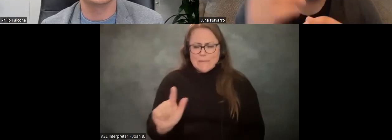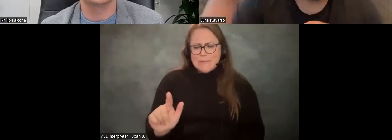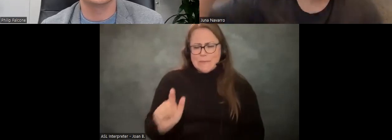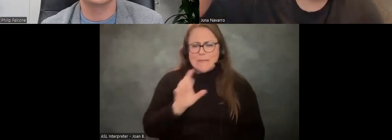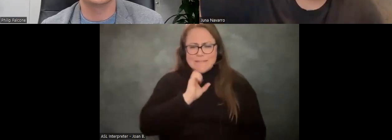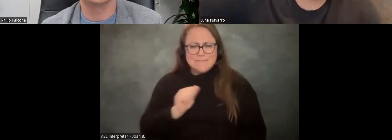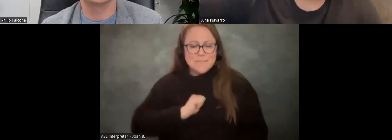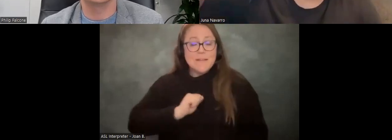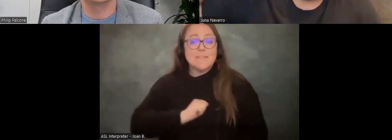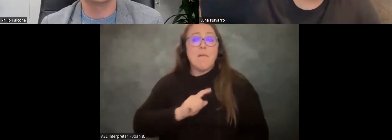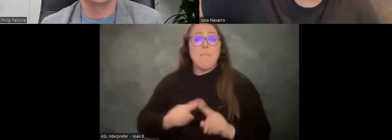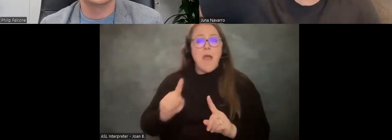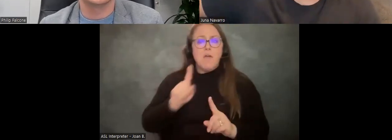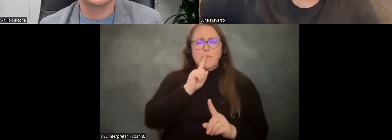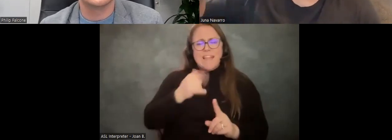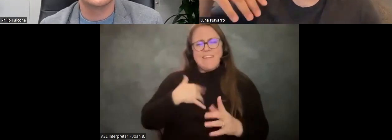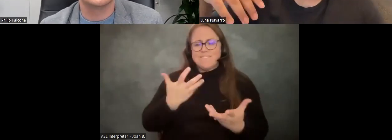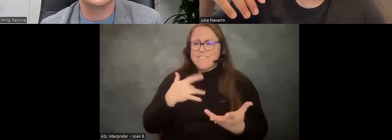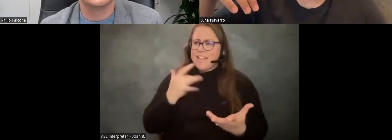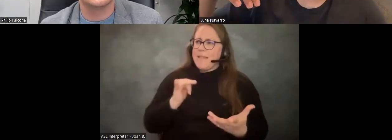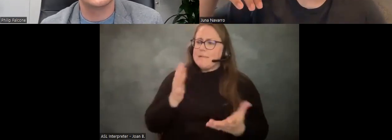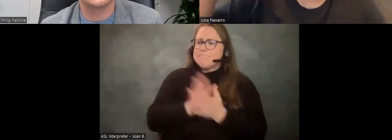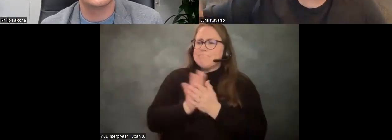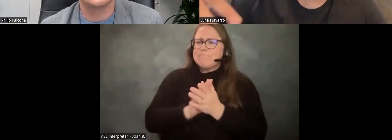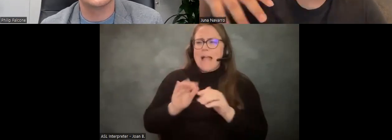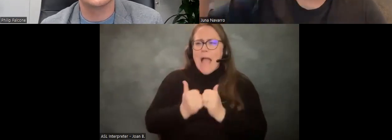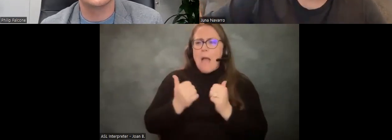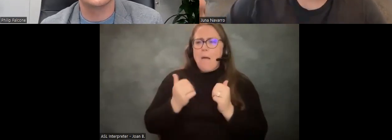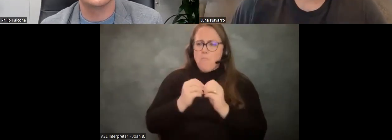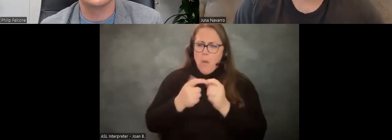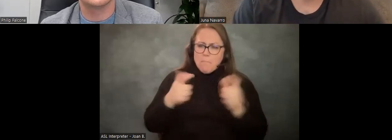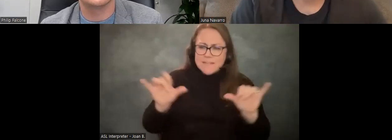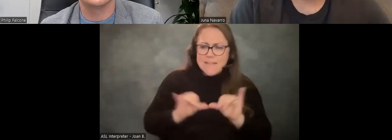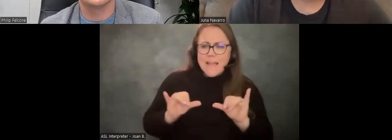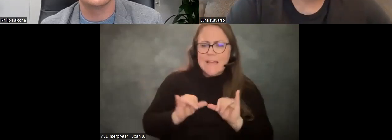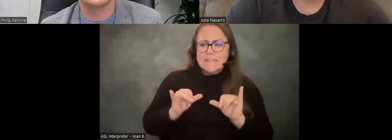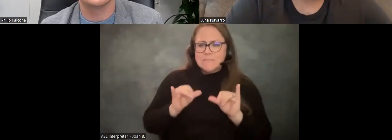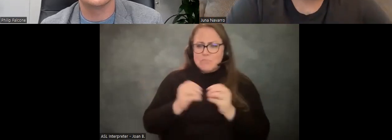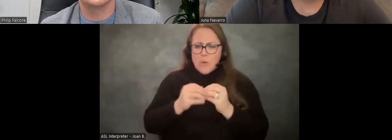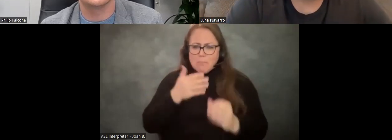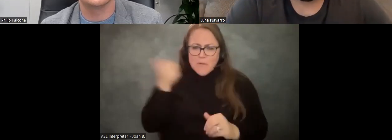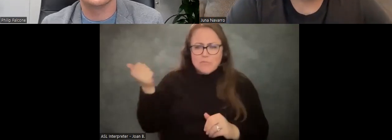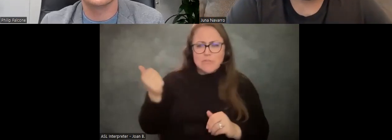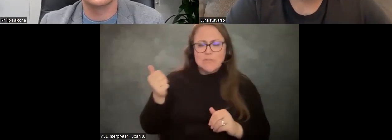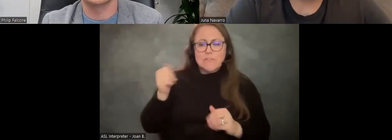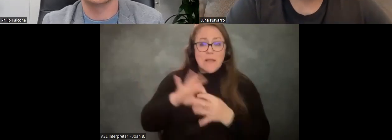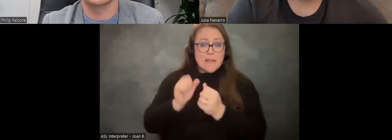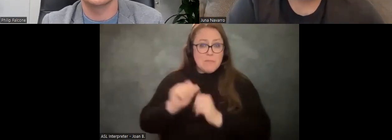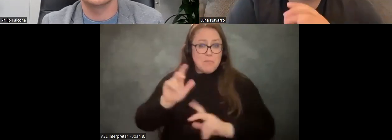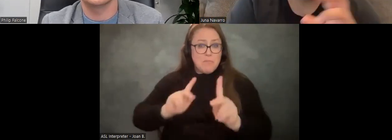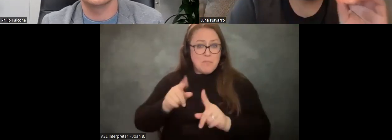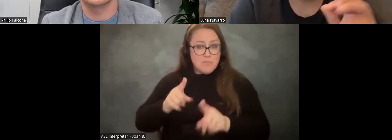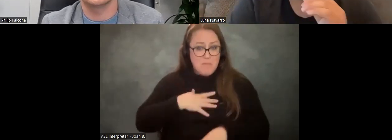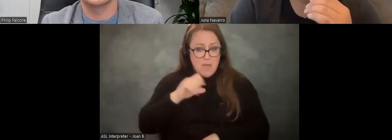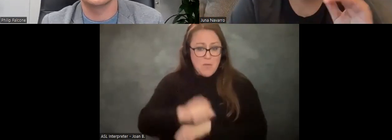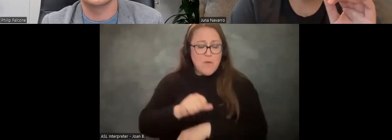But I always wanted to make a bigger, better project and connect with people through my work. So then there was one circumstance, and I'm going to